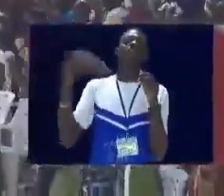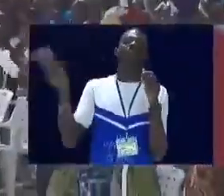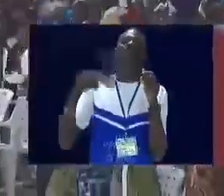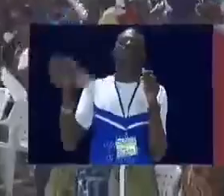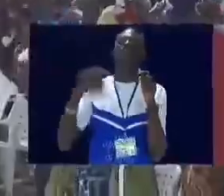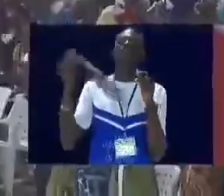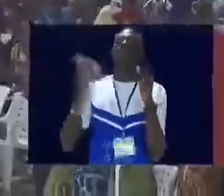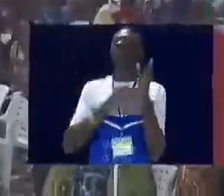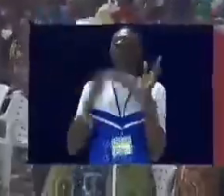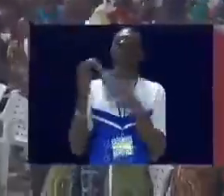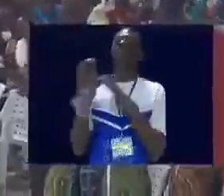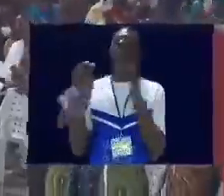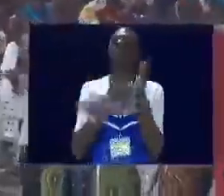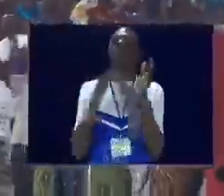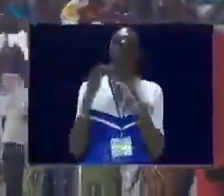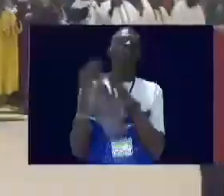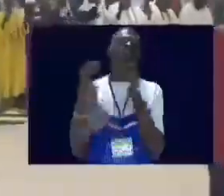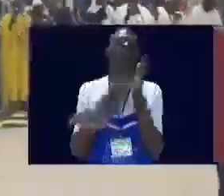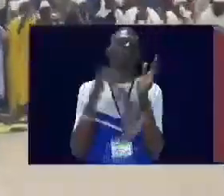Thank you, Father.